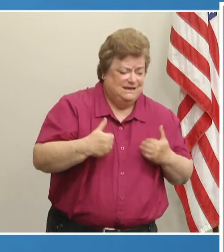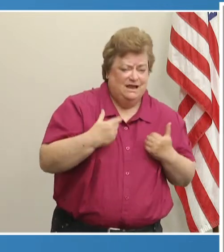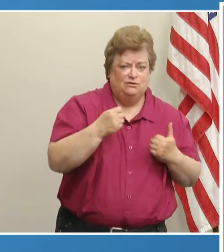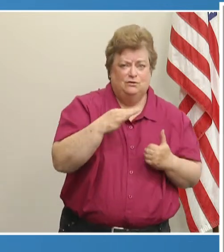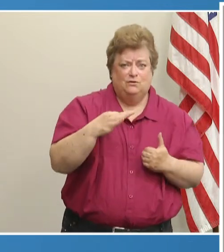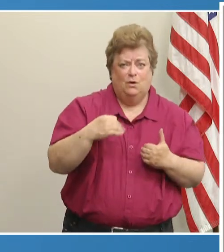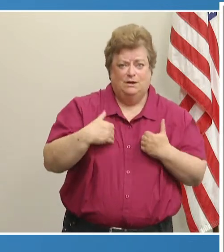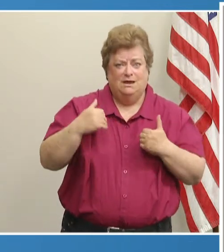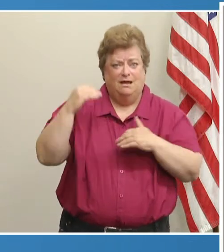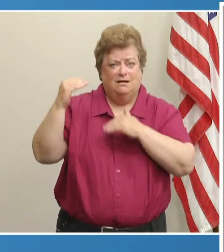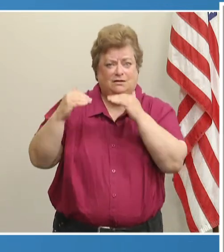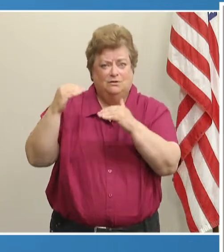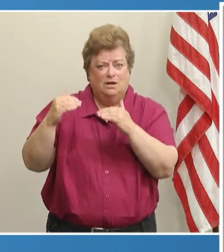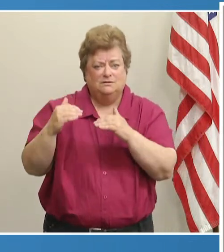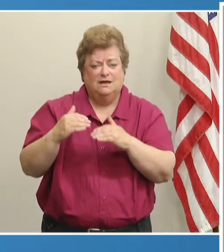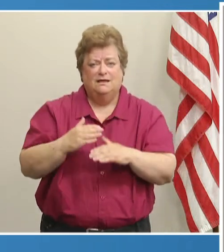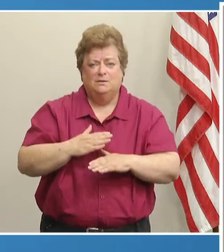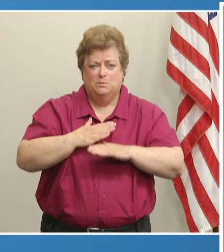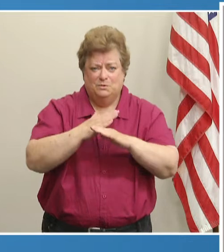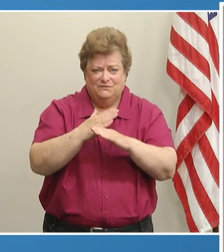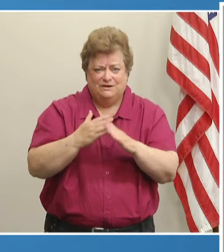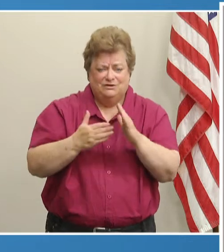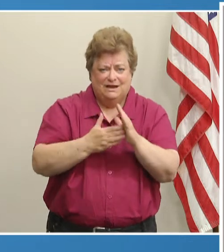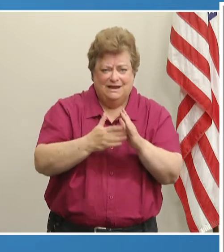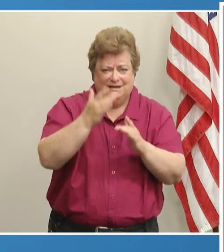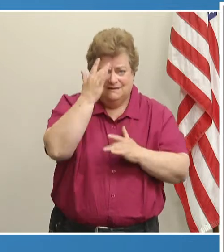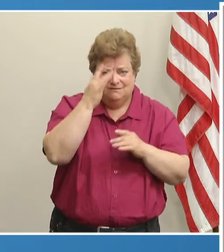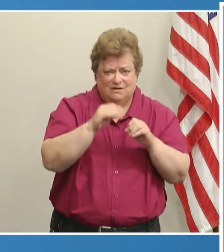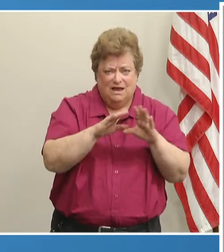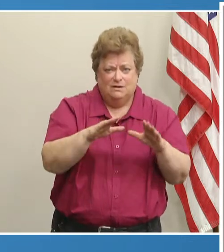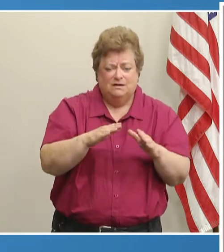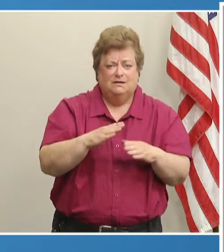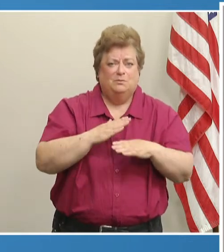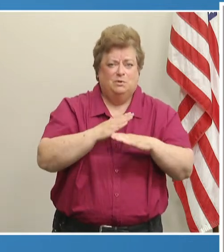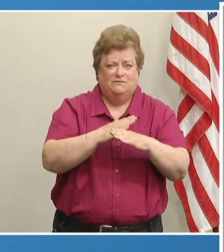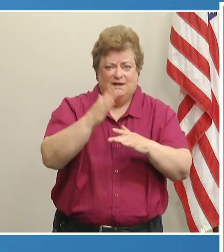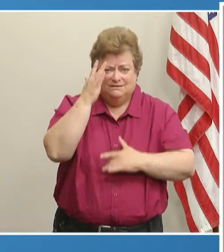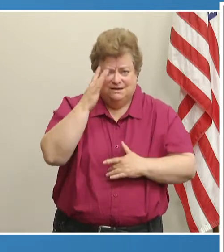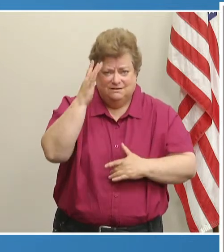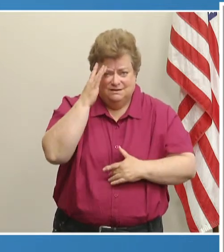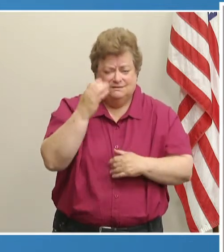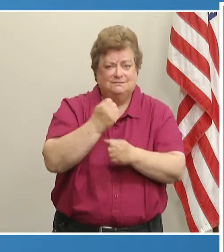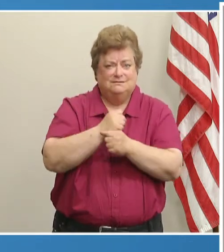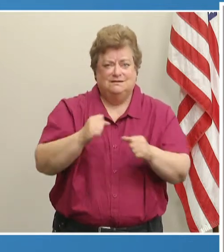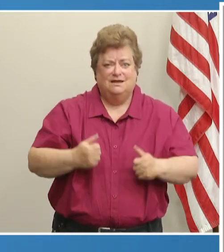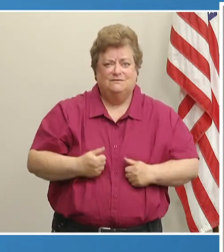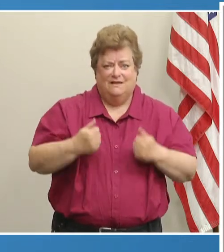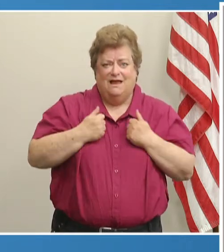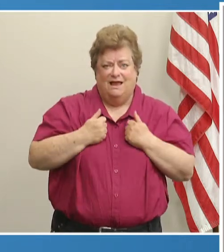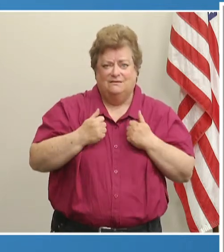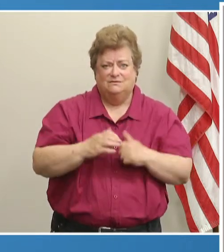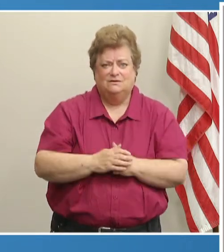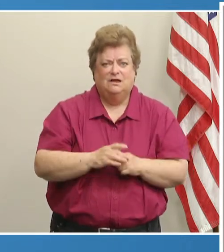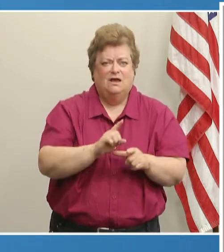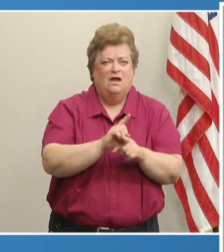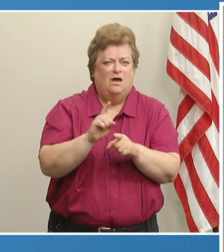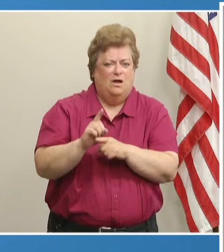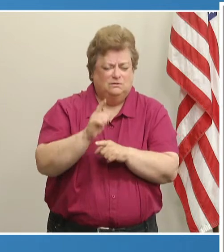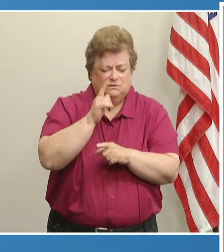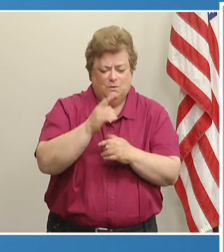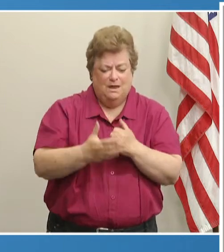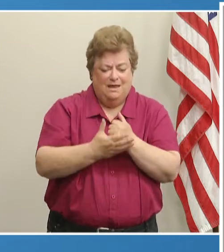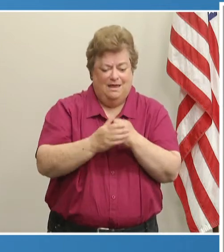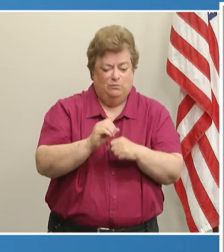It provides protection against the virus, prevents illness, and saves lives. It also helps slow the spread